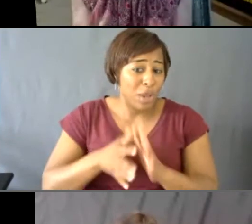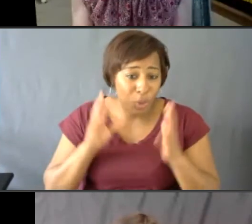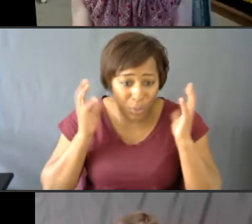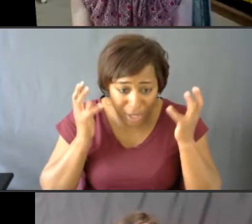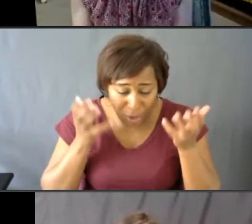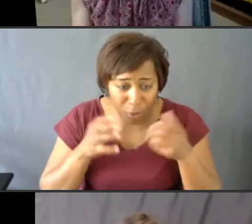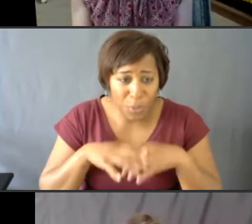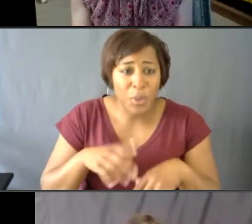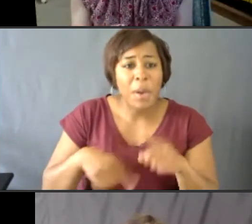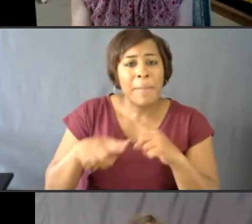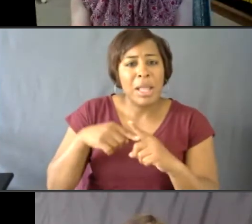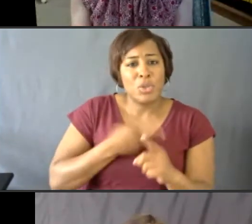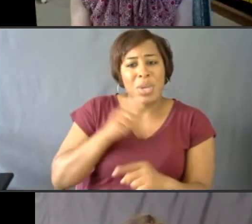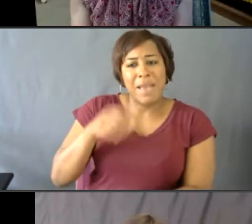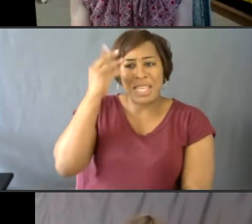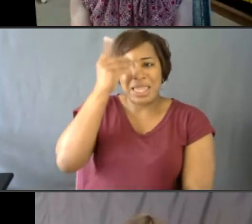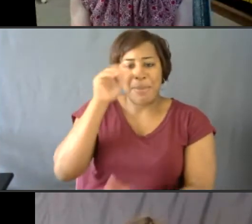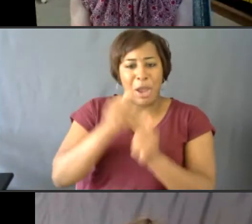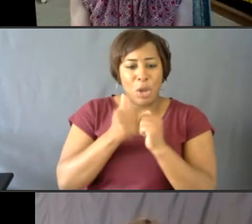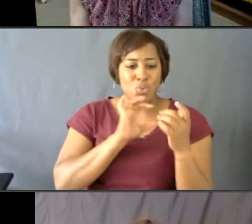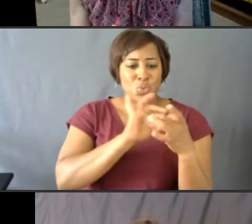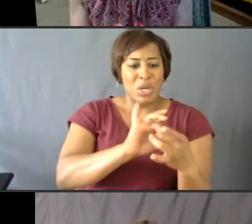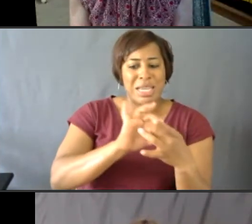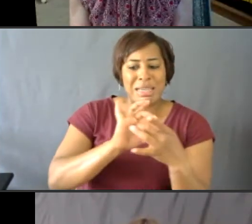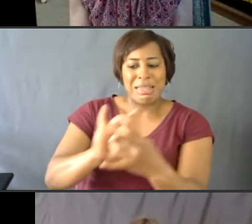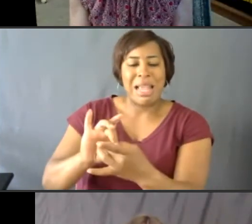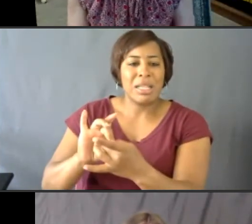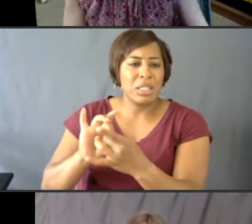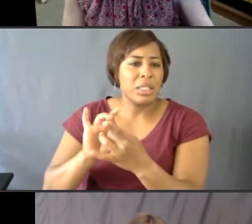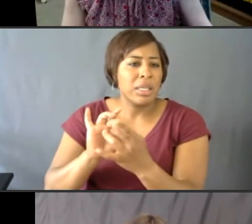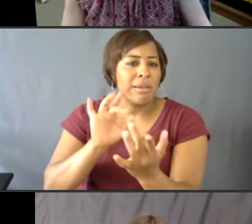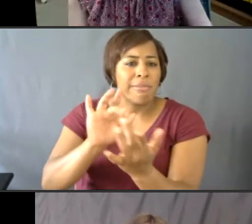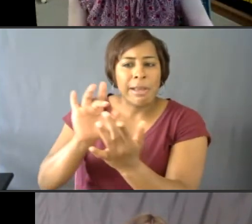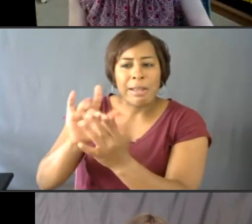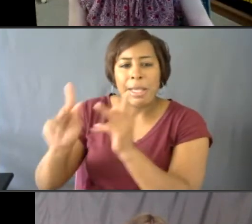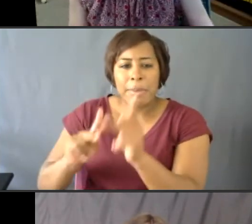should also be thinking about ways to connect to people with their smartphones, I think.